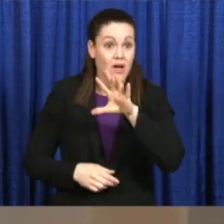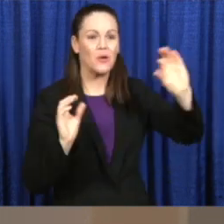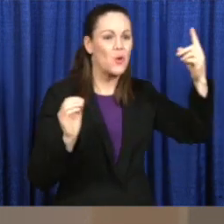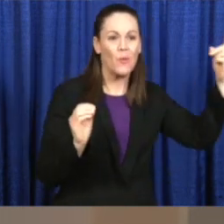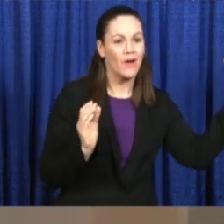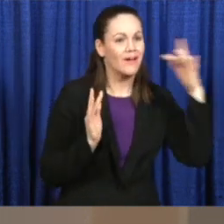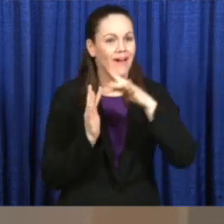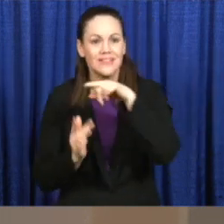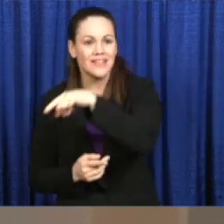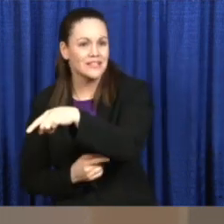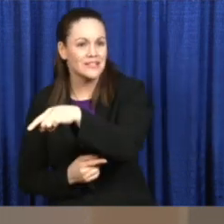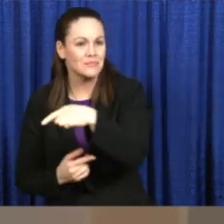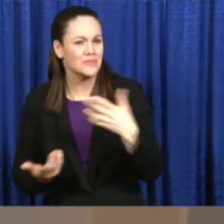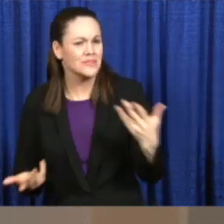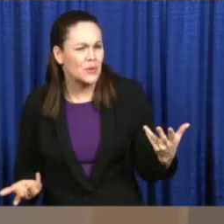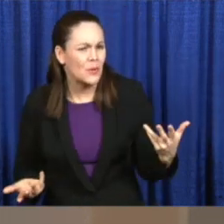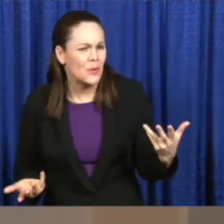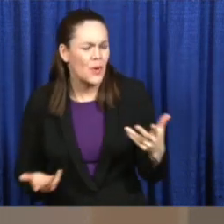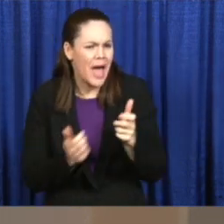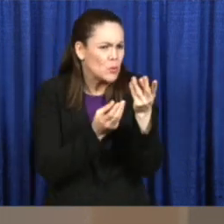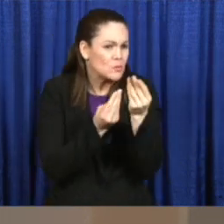25 to correct these problems.